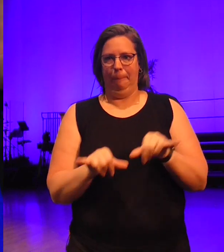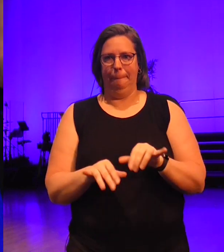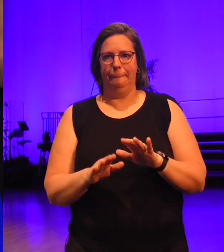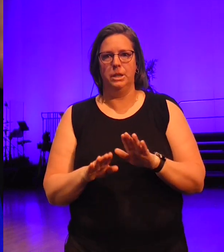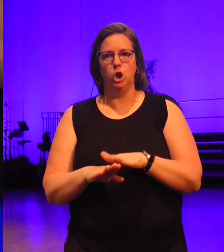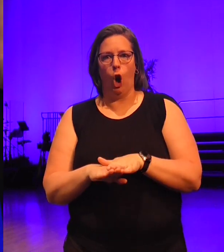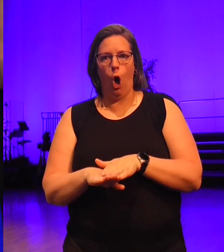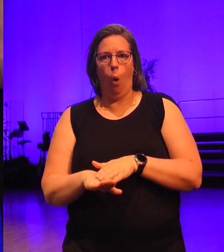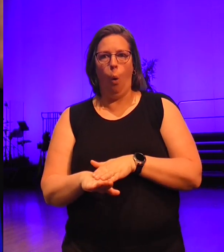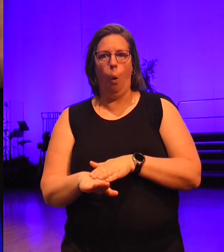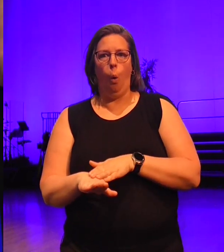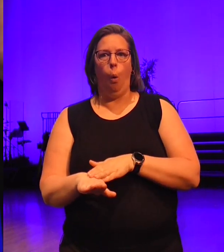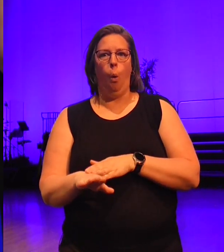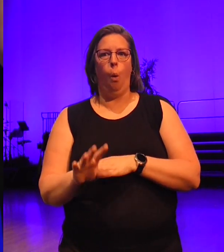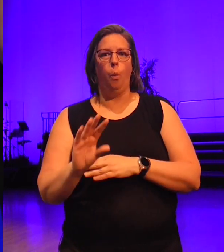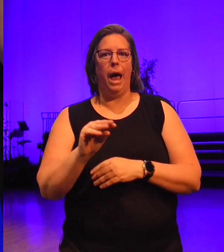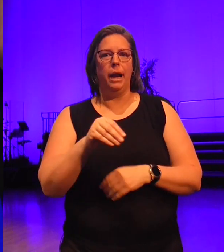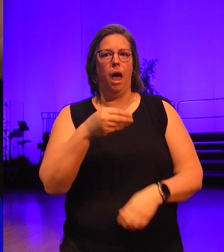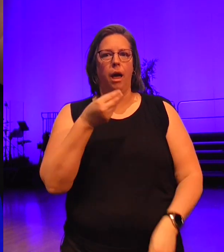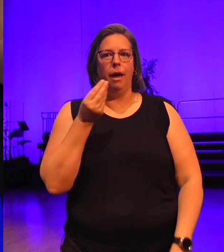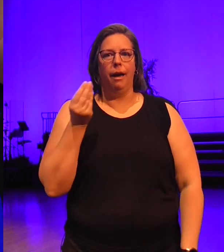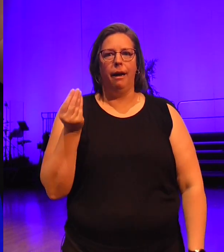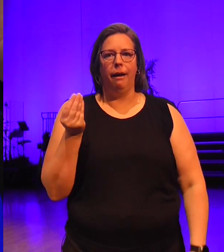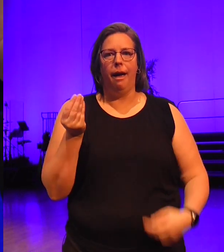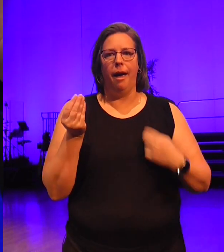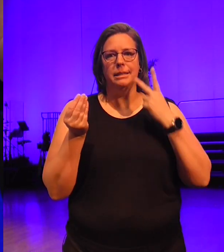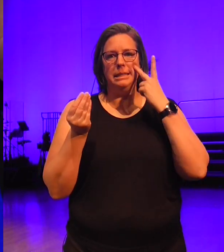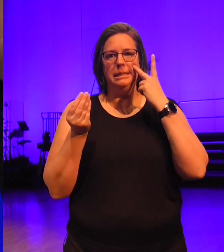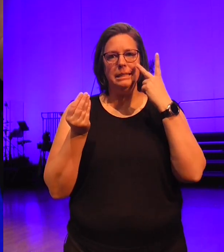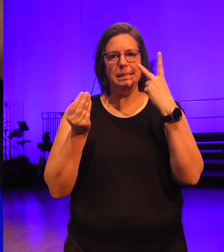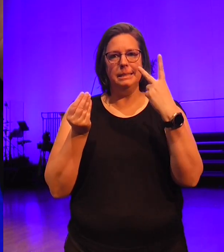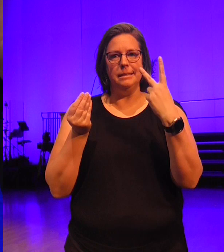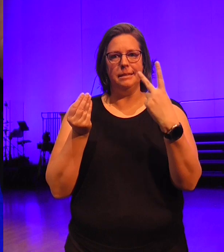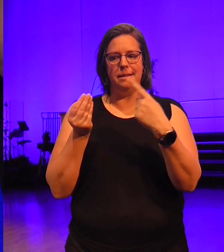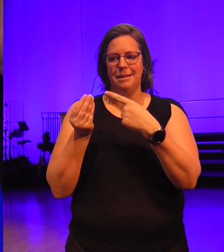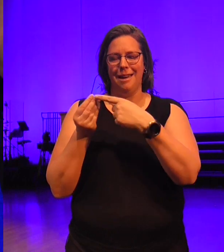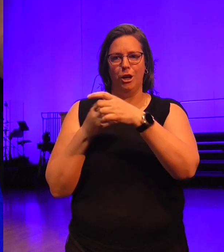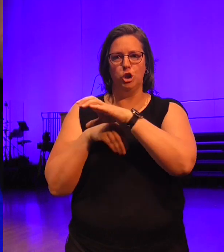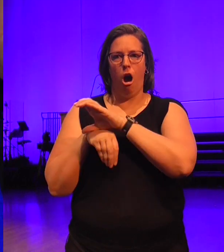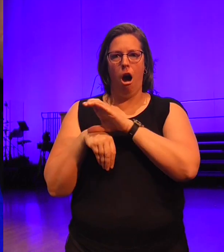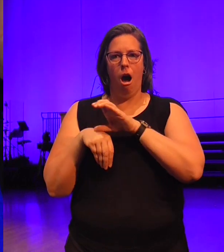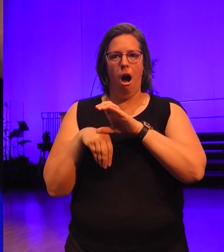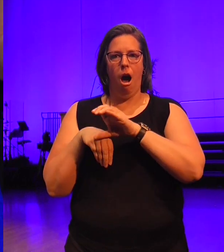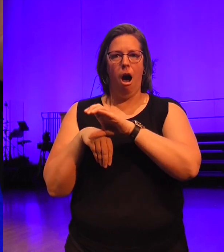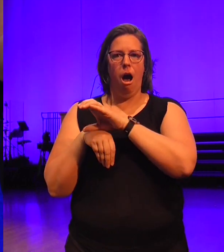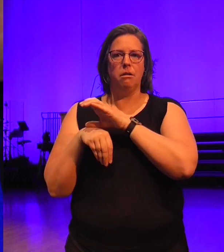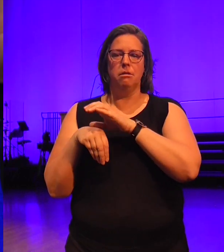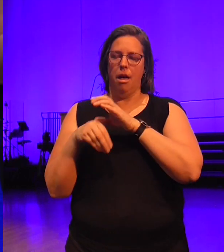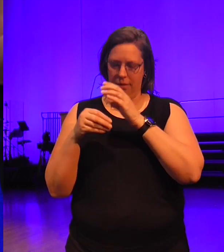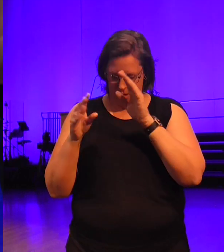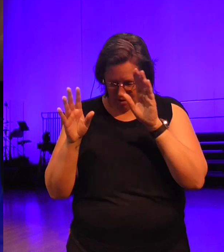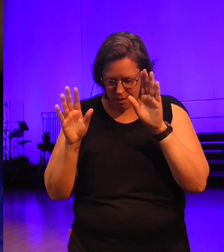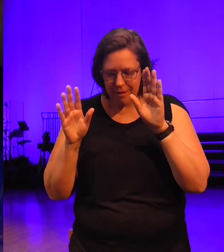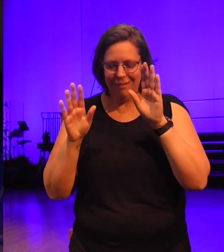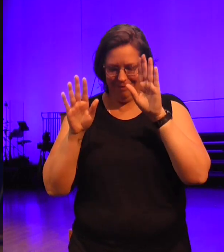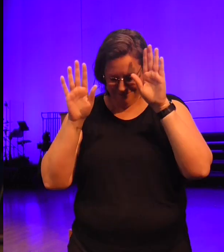And I behold it, and I see it. This chocolate, the great sacrament of Mile High Church.